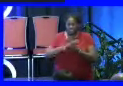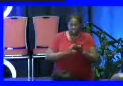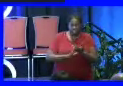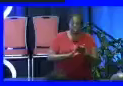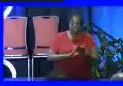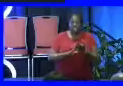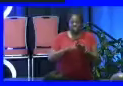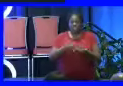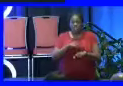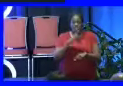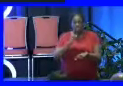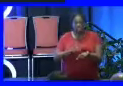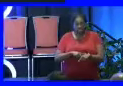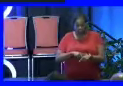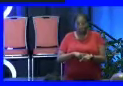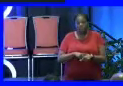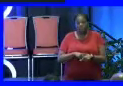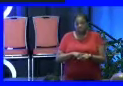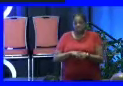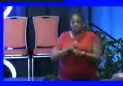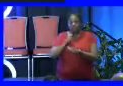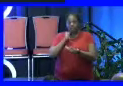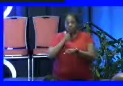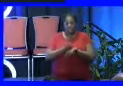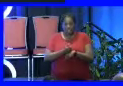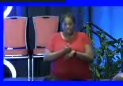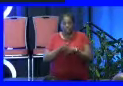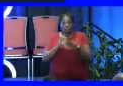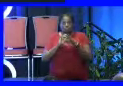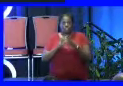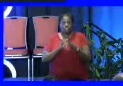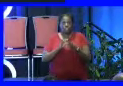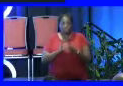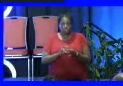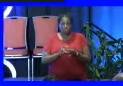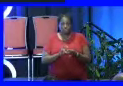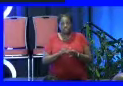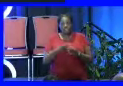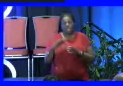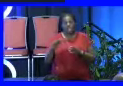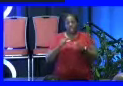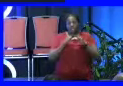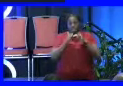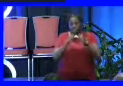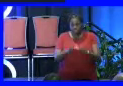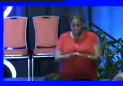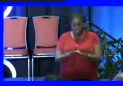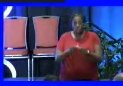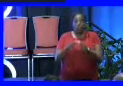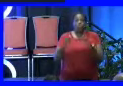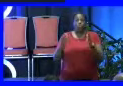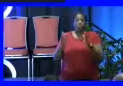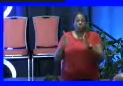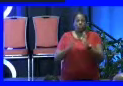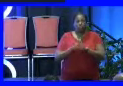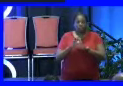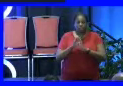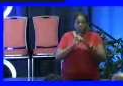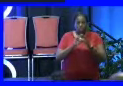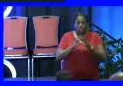It's taken a while, and it's based on, frankly, relationships and continuing to curate those relationships between